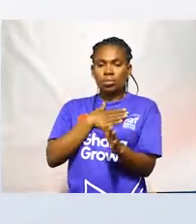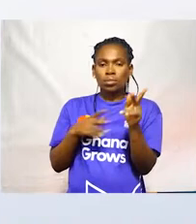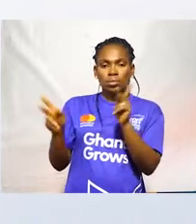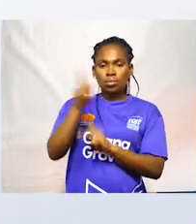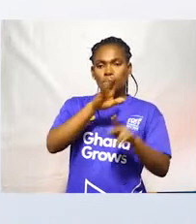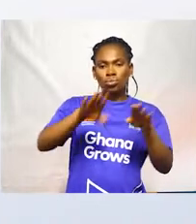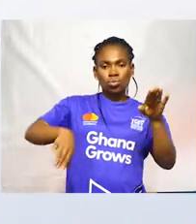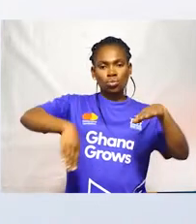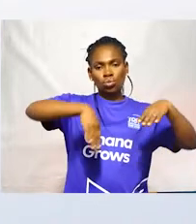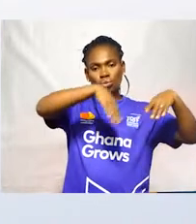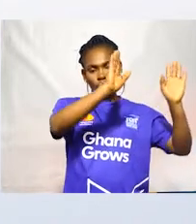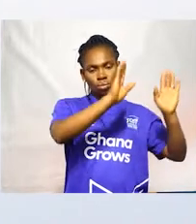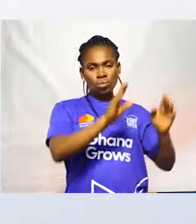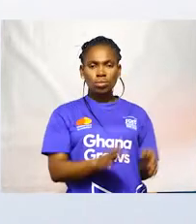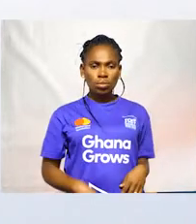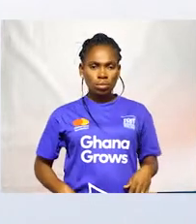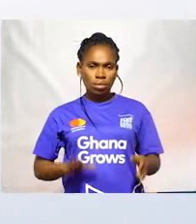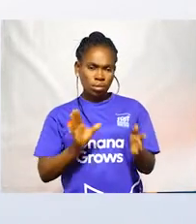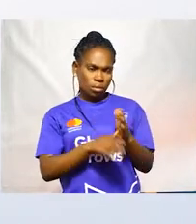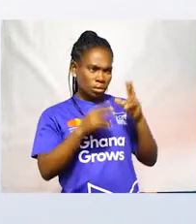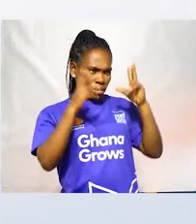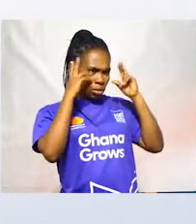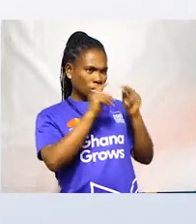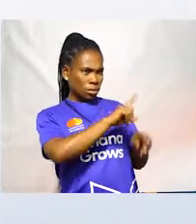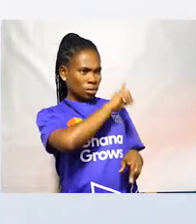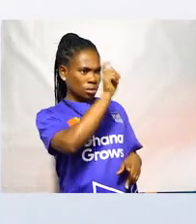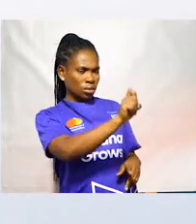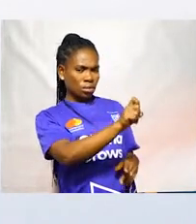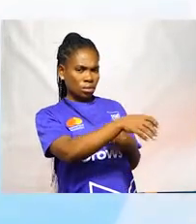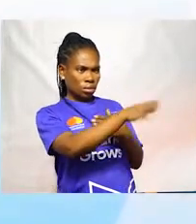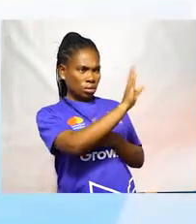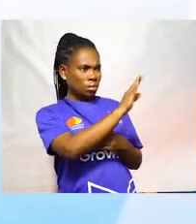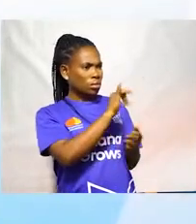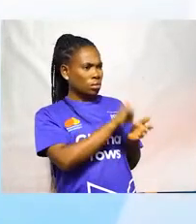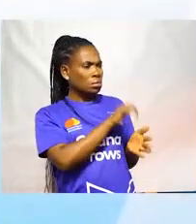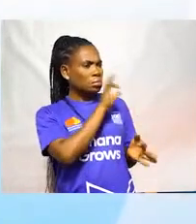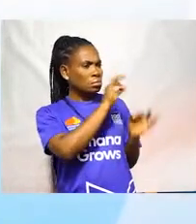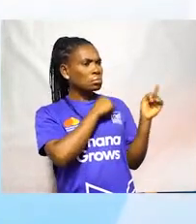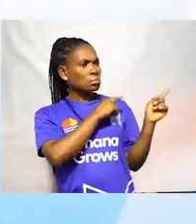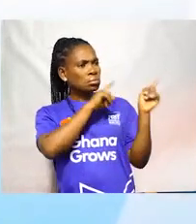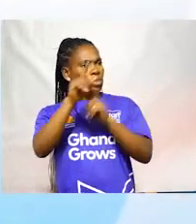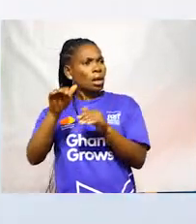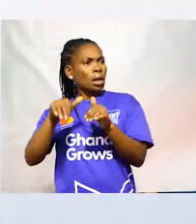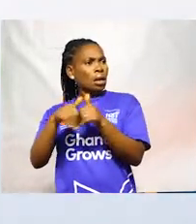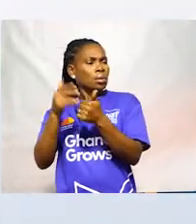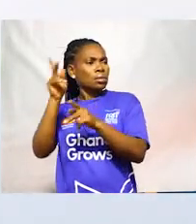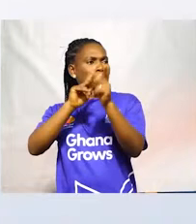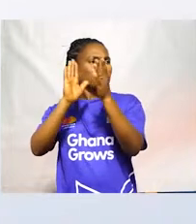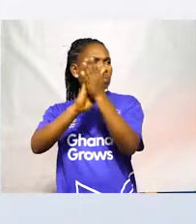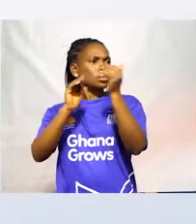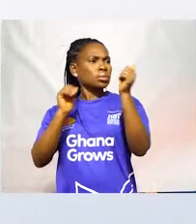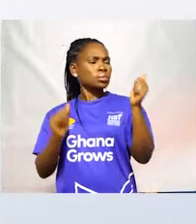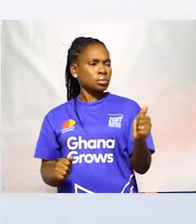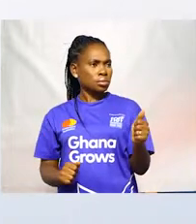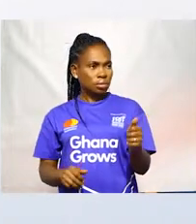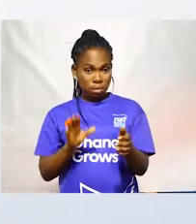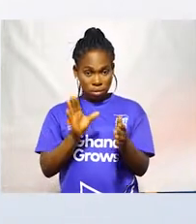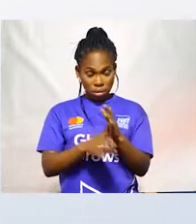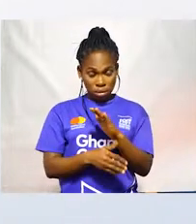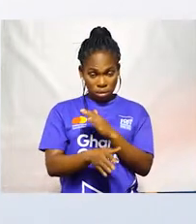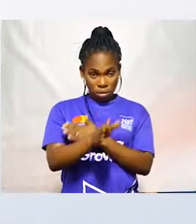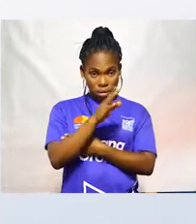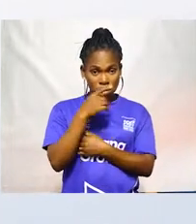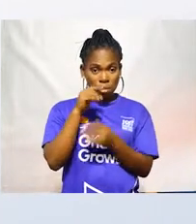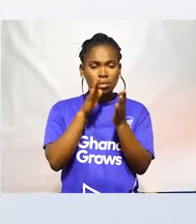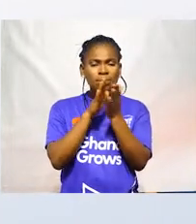Moses said, if I go, what will let them believe that you are the God who sent me? God said, what's in your hands? God wanted to prove